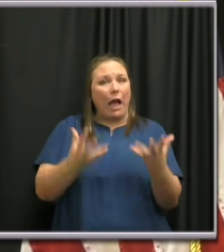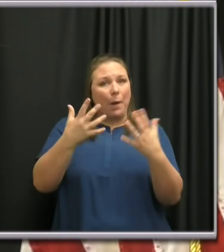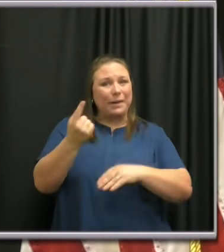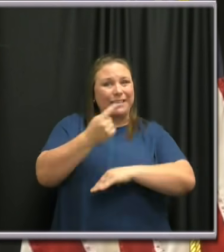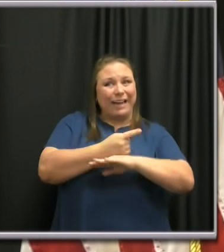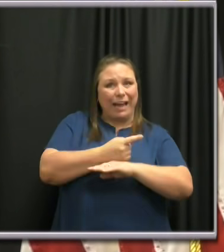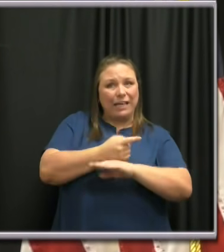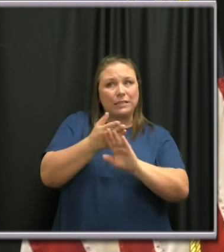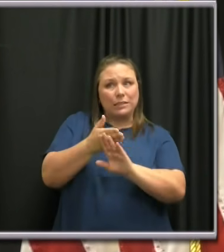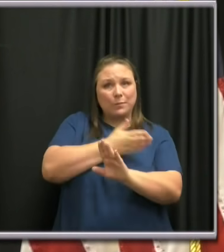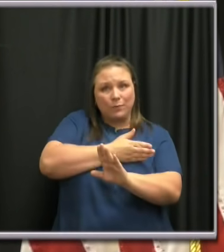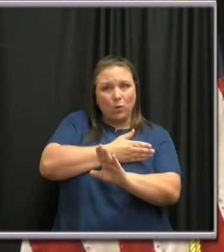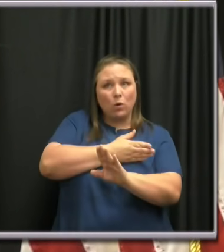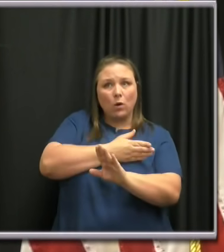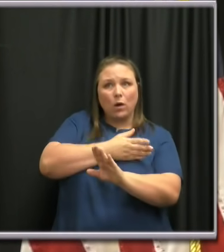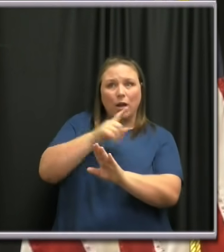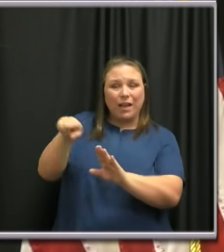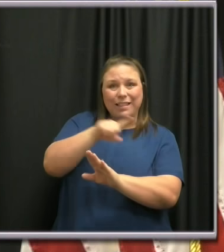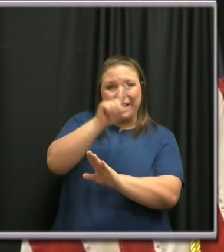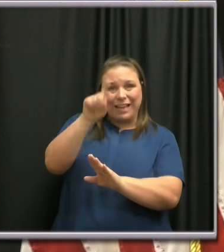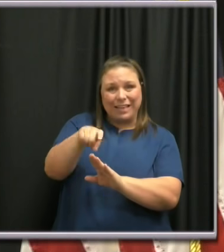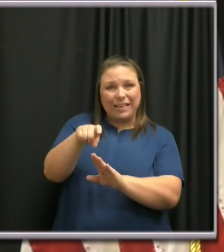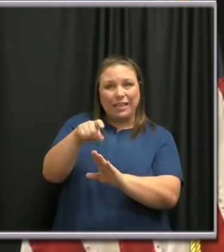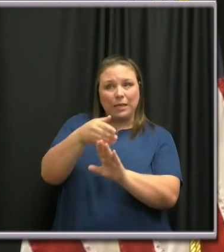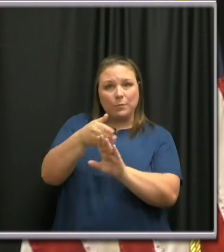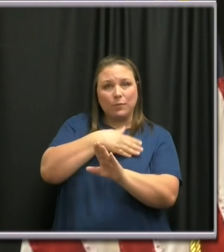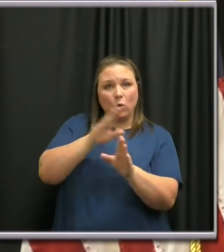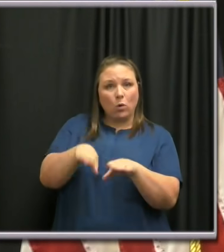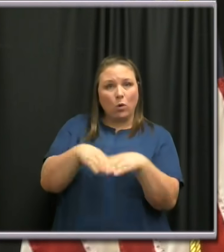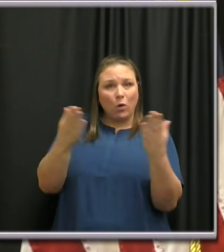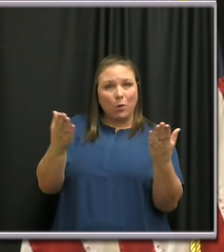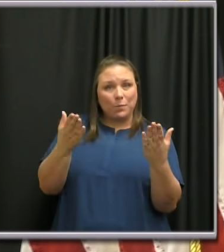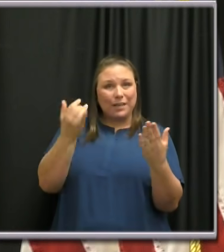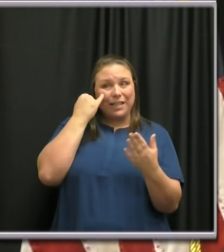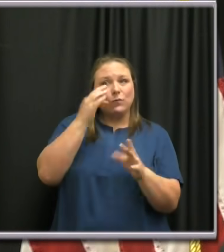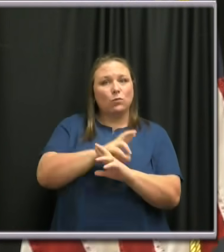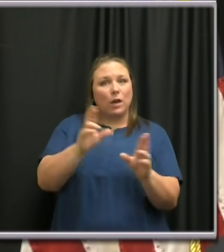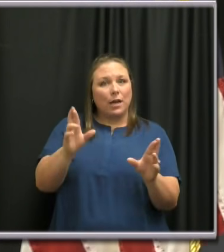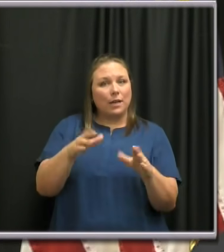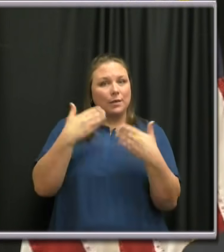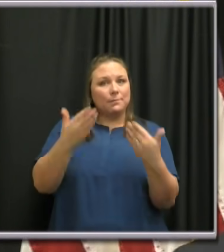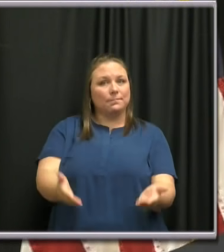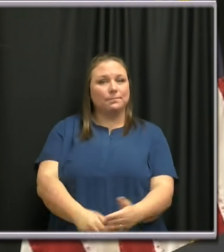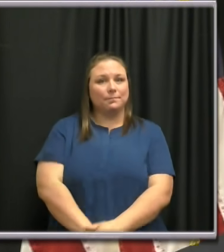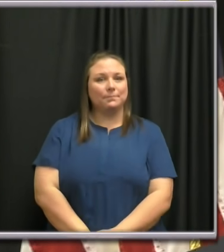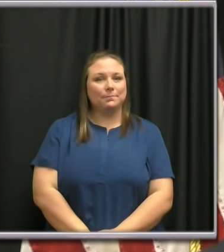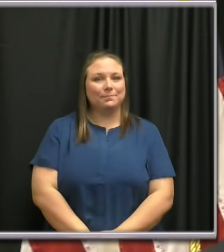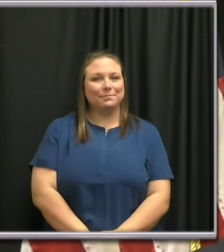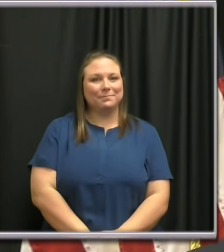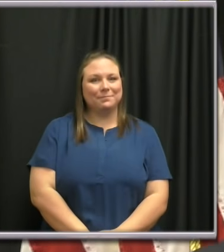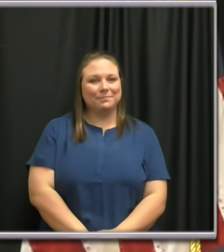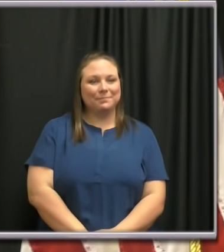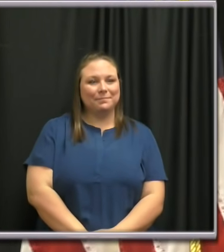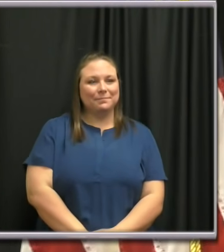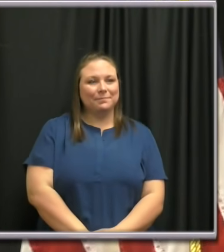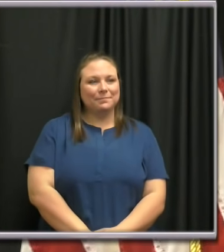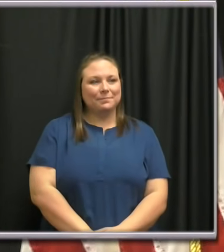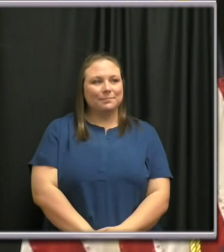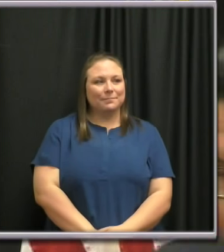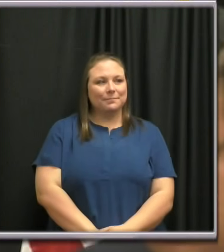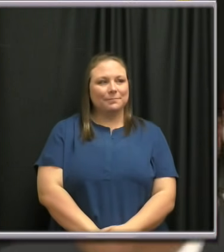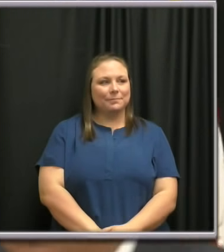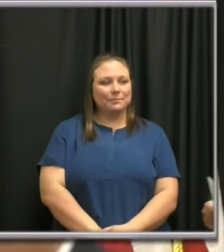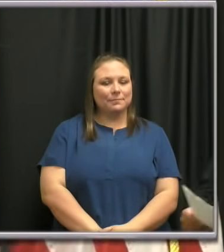notice some of these restaurants in phase one might get if we're ready to move forward for that? Dr. Jungier?